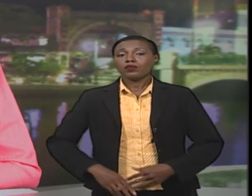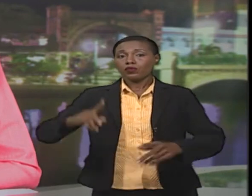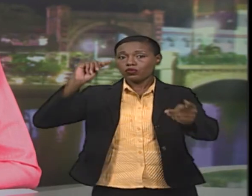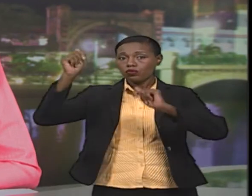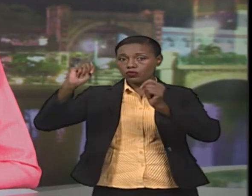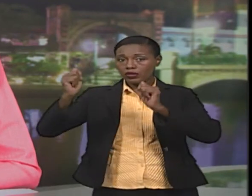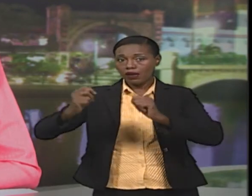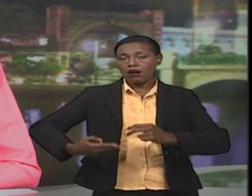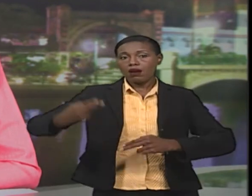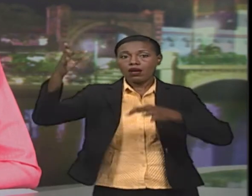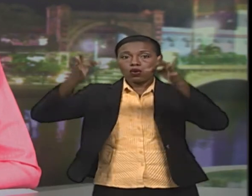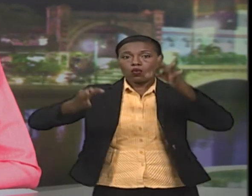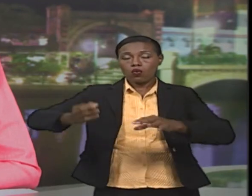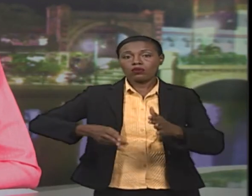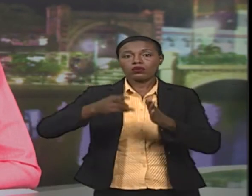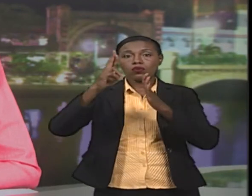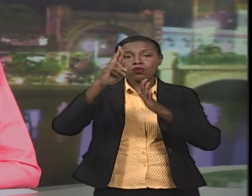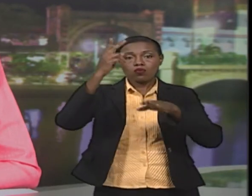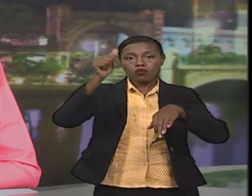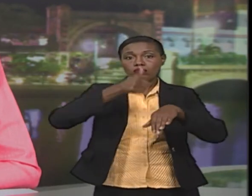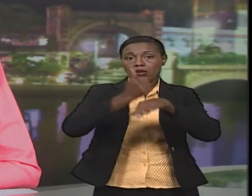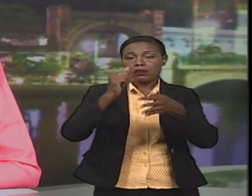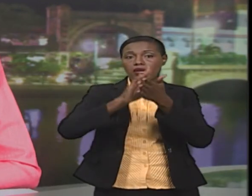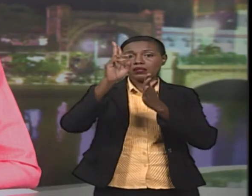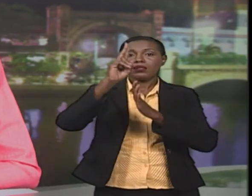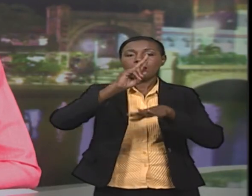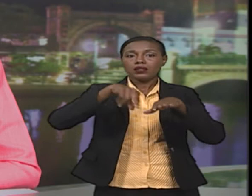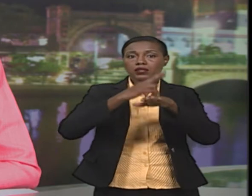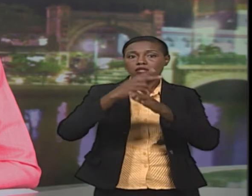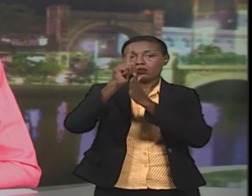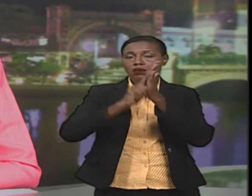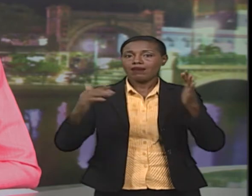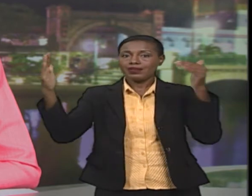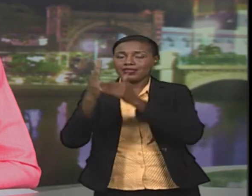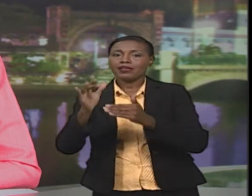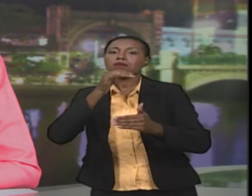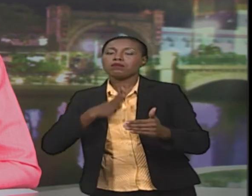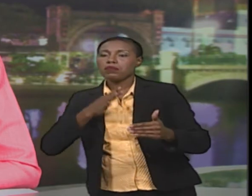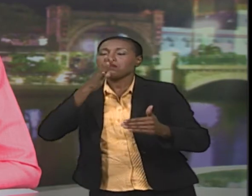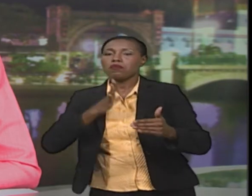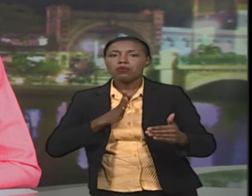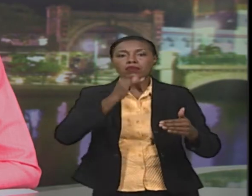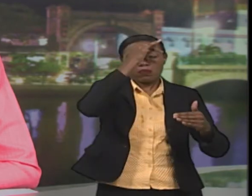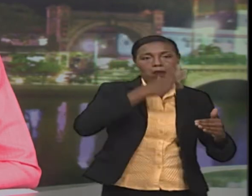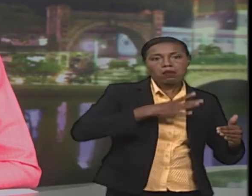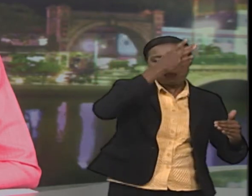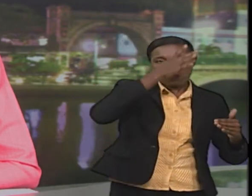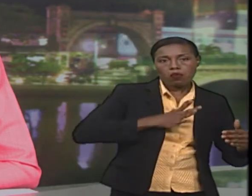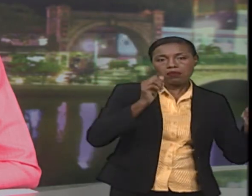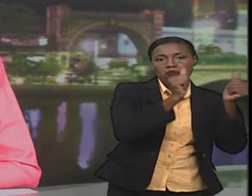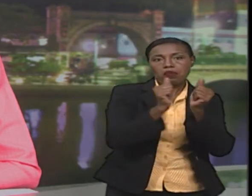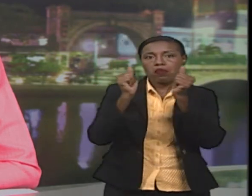Trinidad and Tobago's High Court has ruled that the nation's law against same-sex intimacy is unconstitutional. Gay